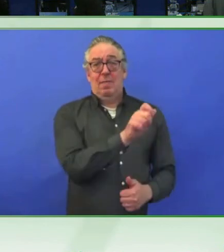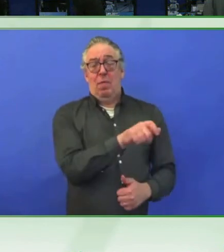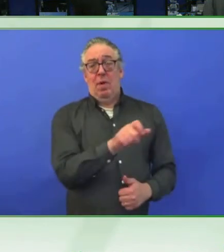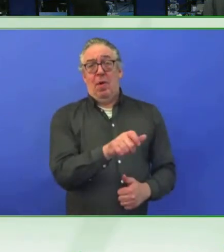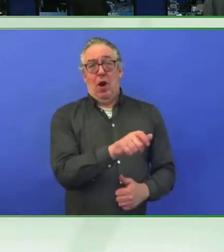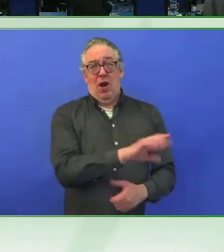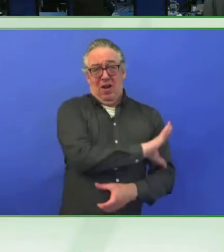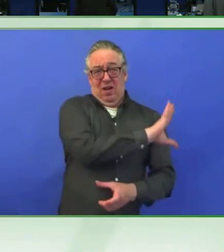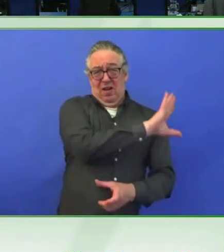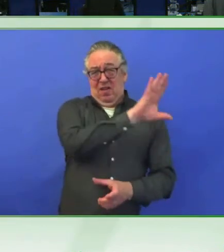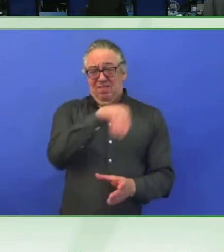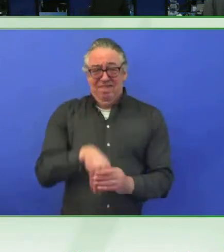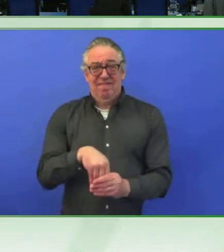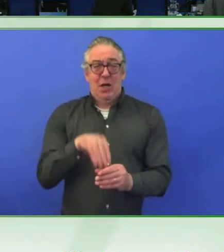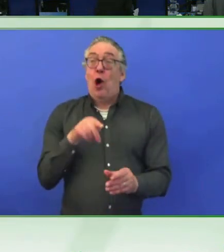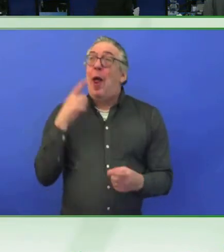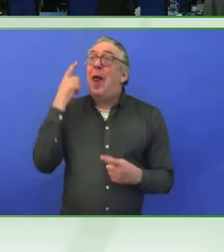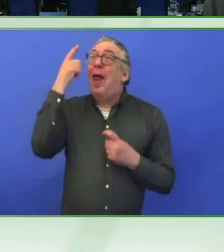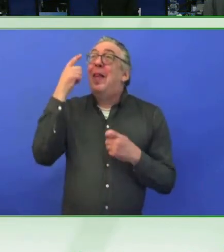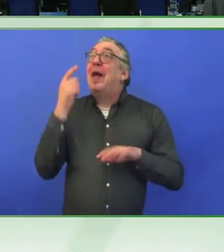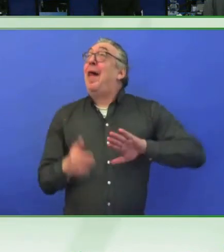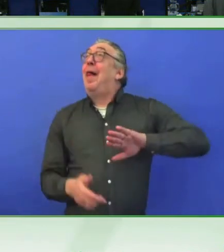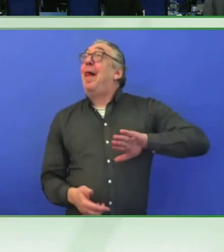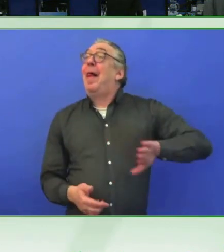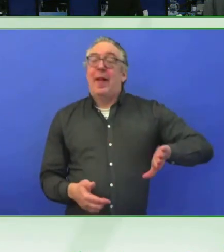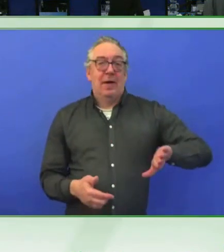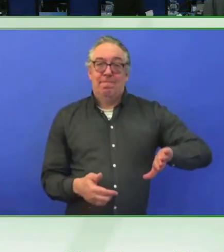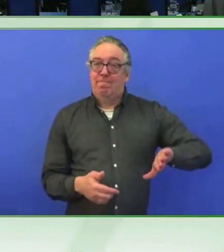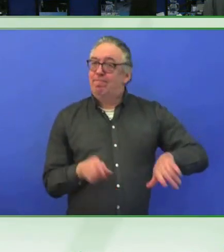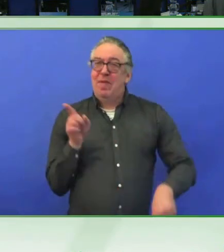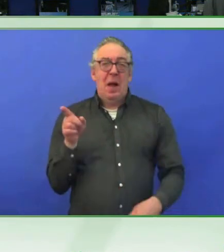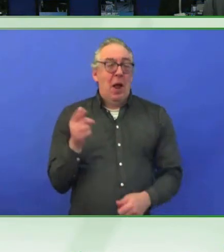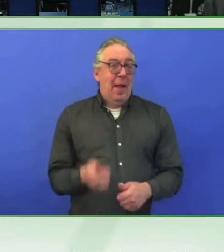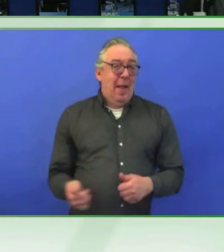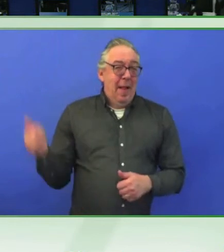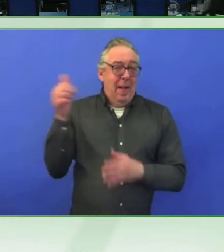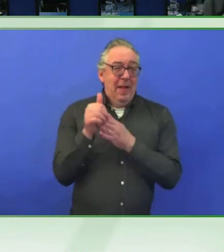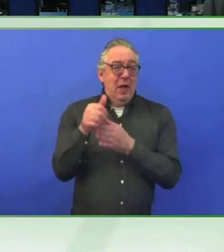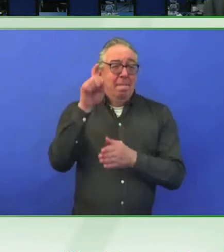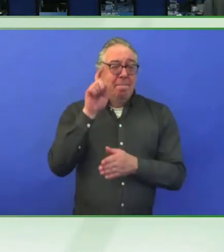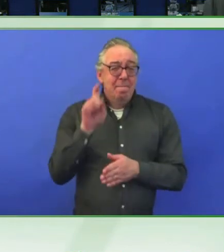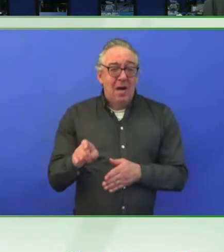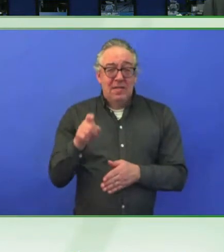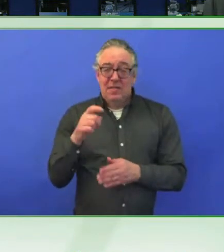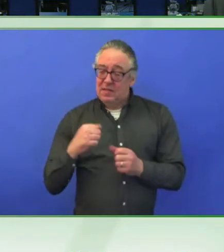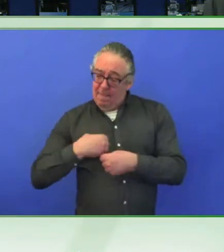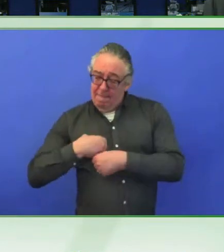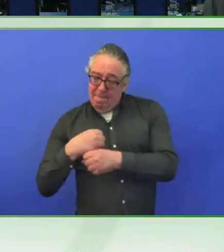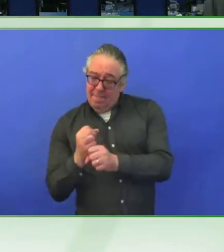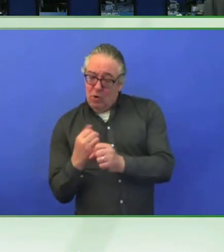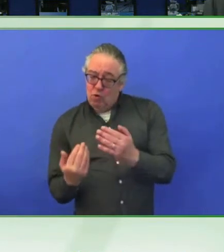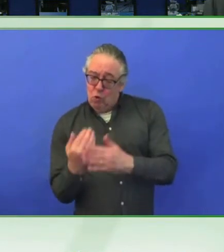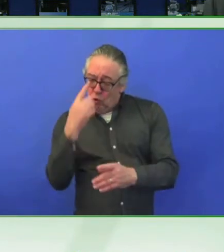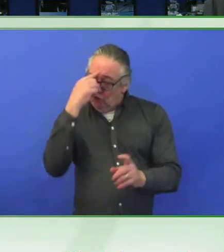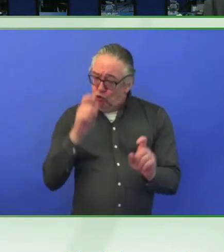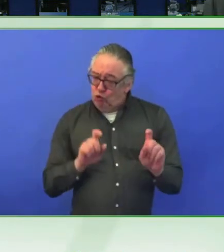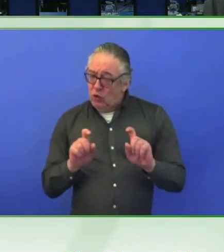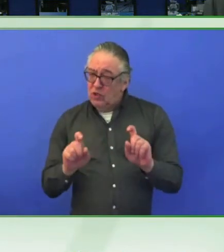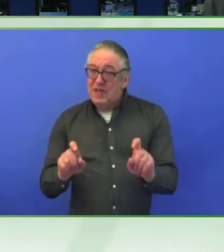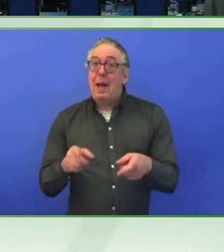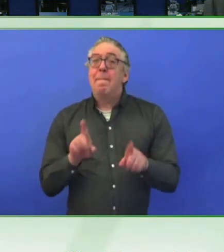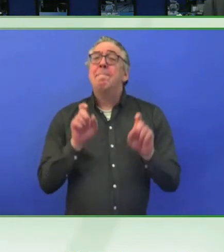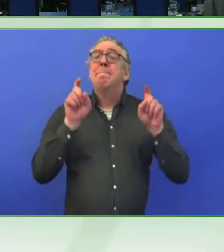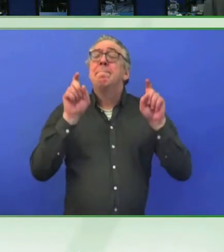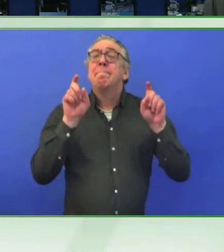thinking and also strategy making. And this is actually the kind of work that my company and my